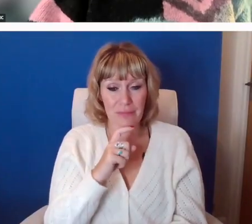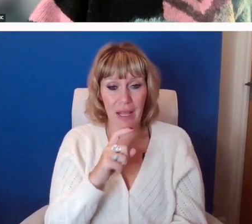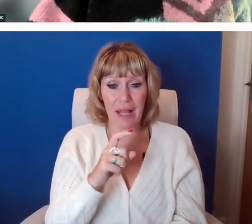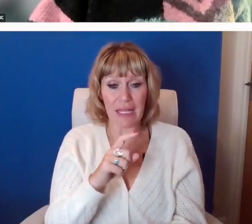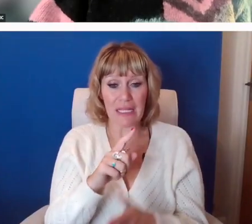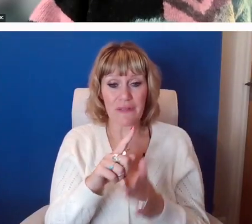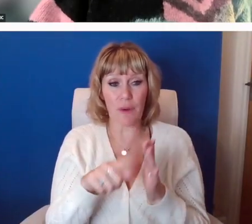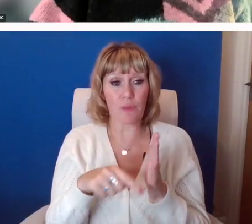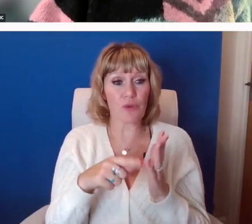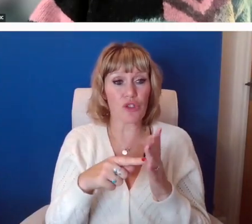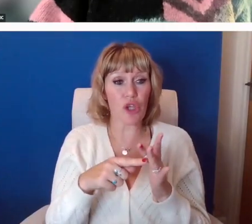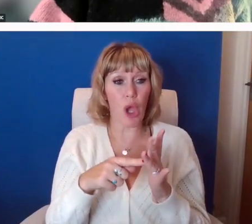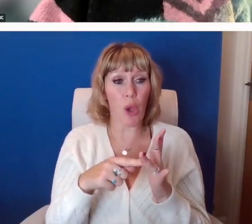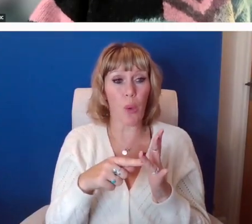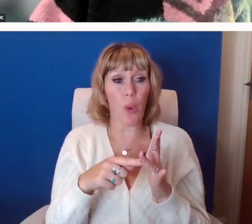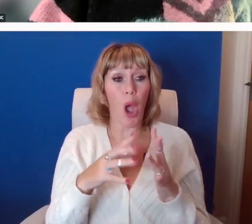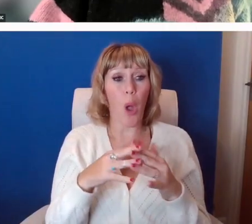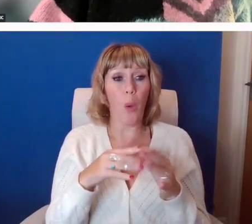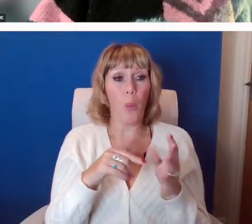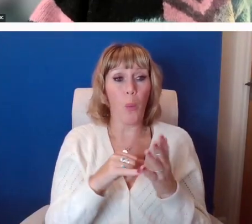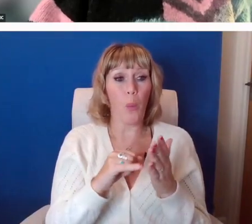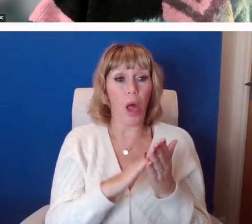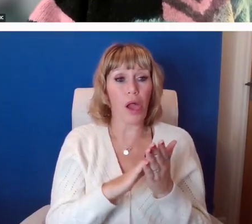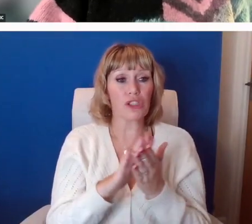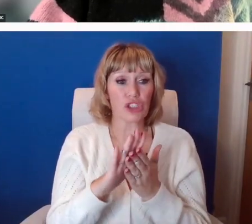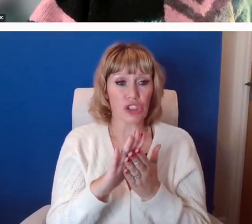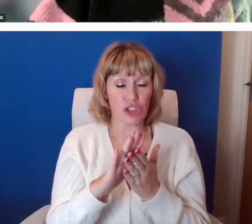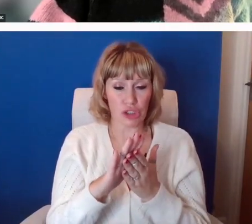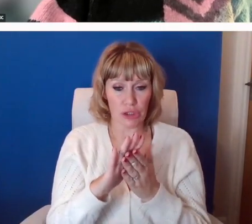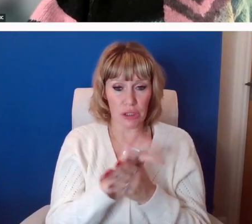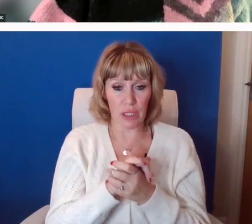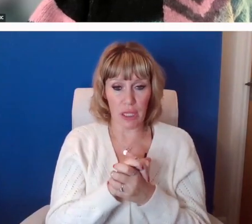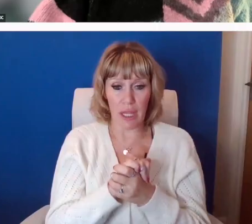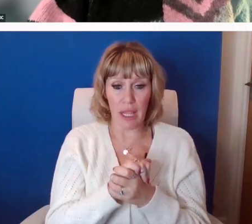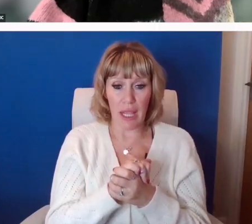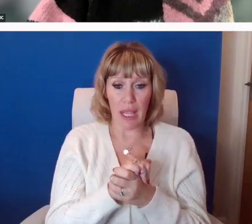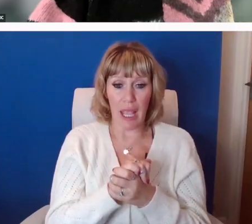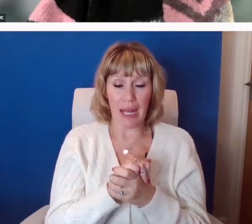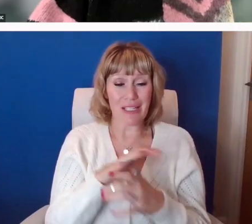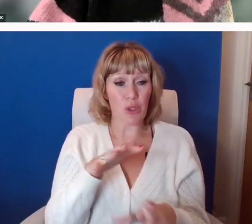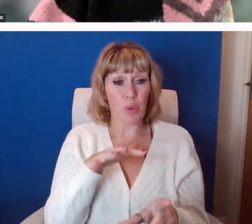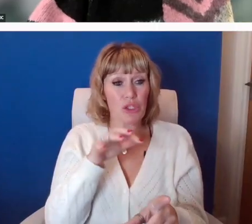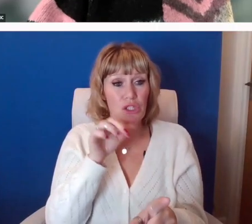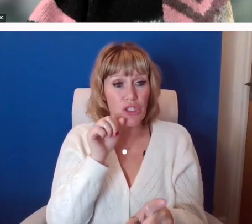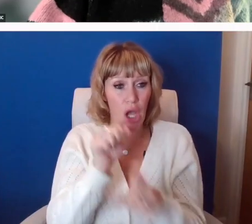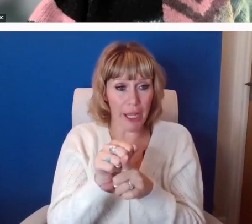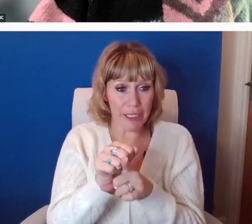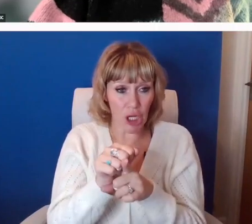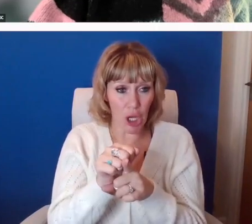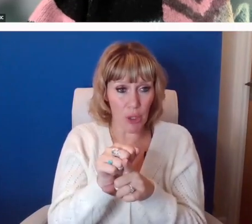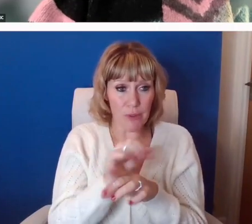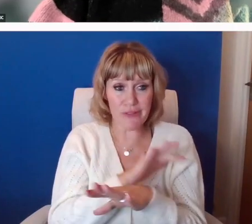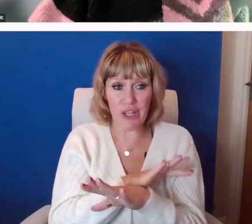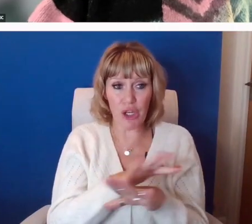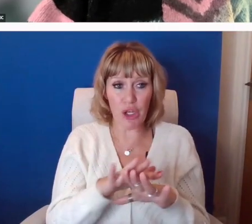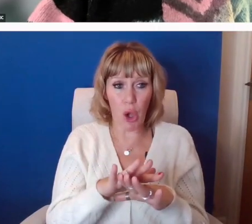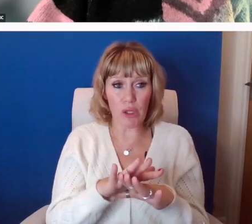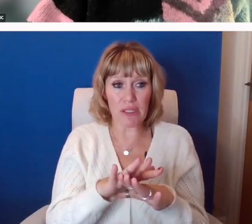Walsh. It's called Diagnosed, Not Defined. And I'm going to make that